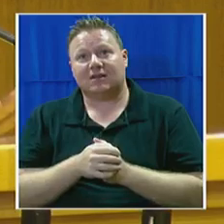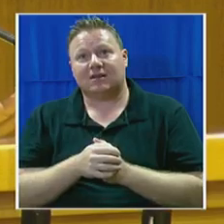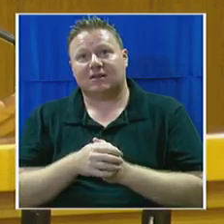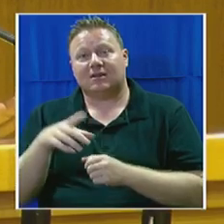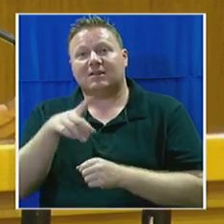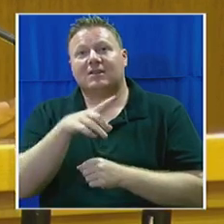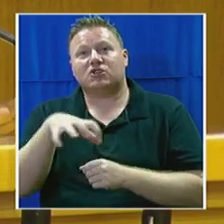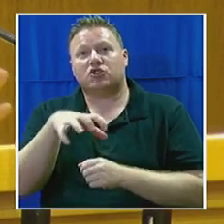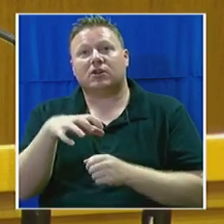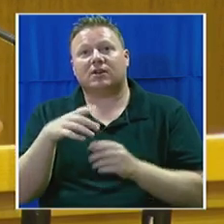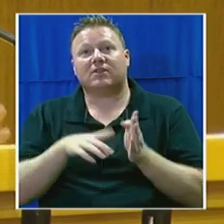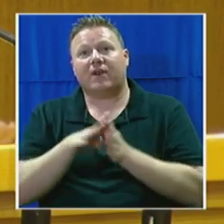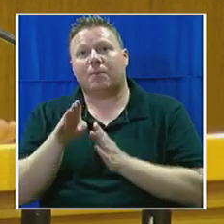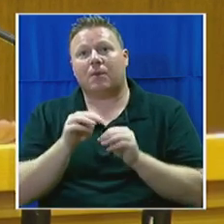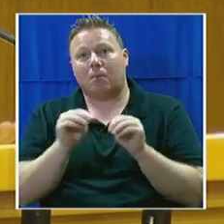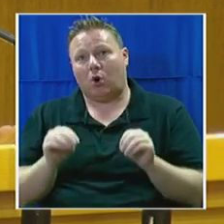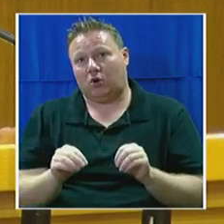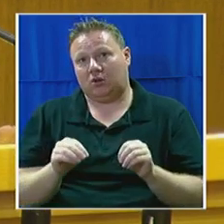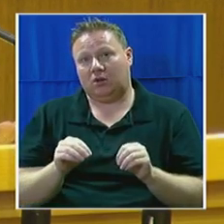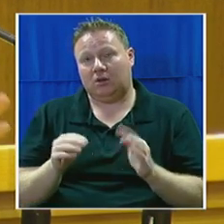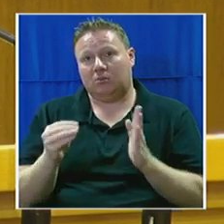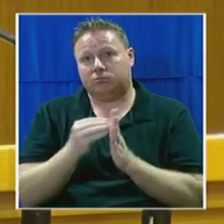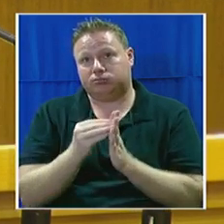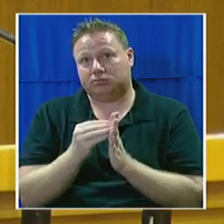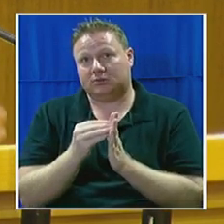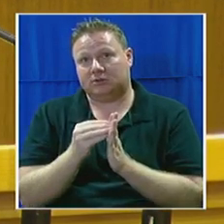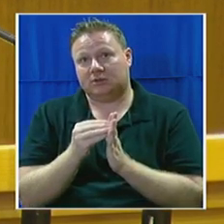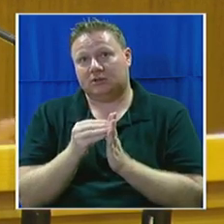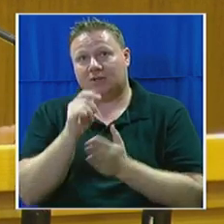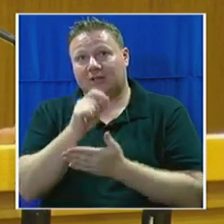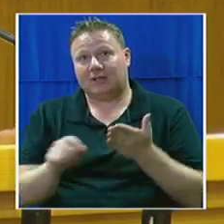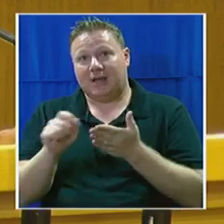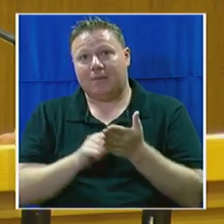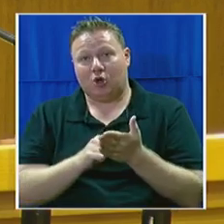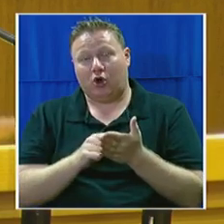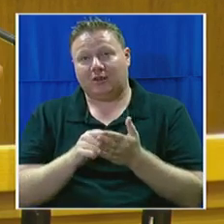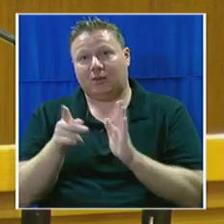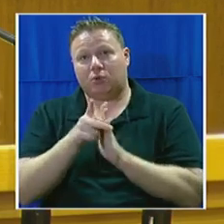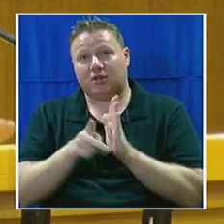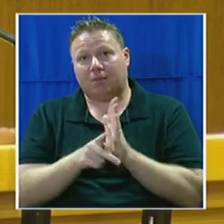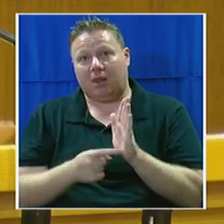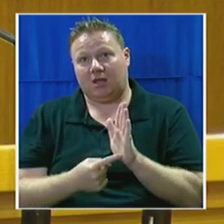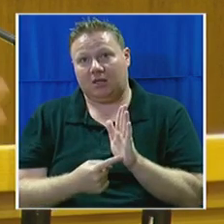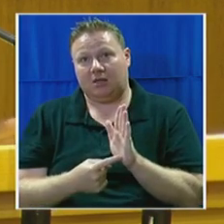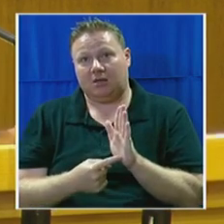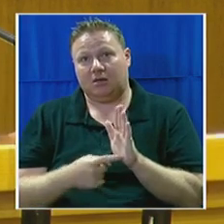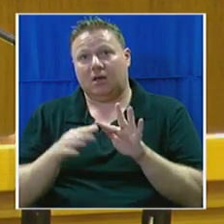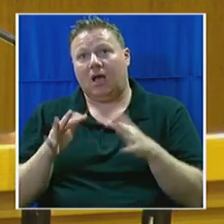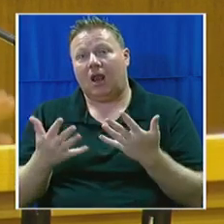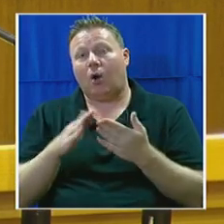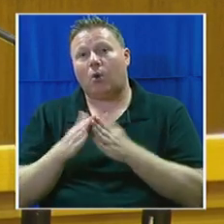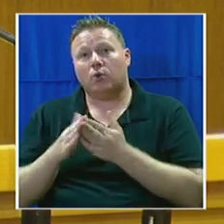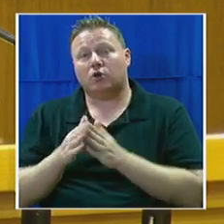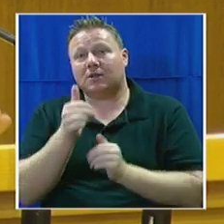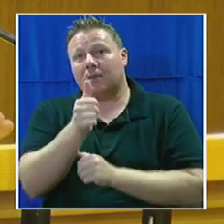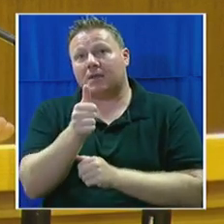model that is underpinned by democratic principles of allowing communities